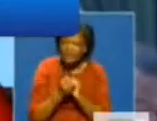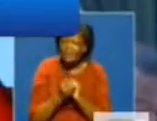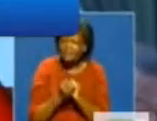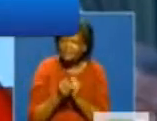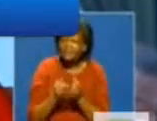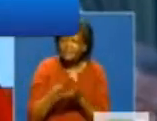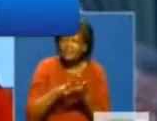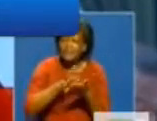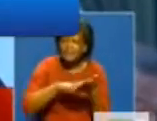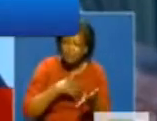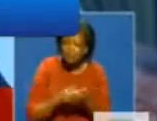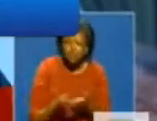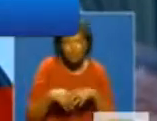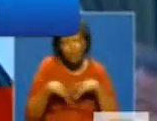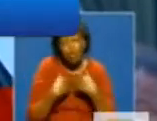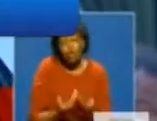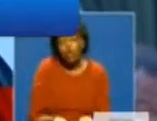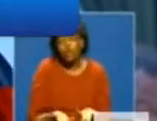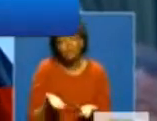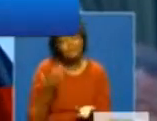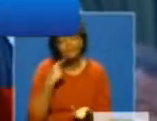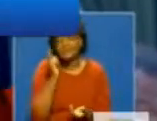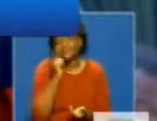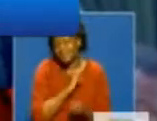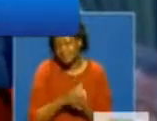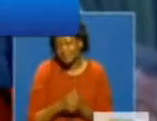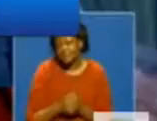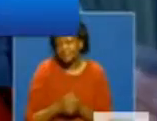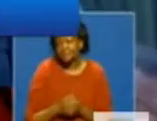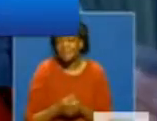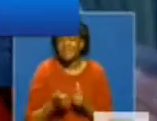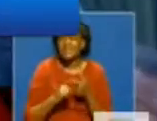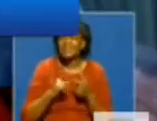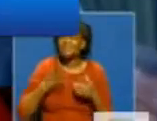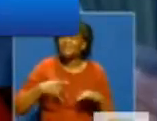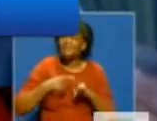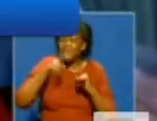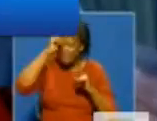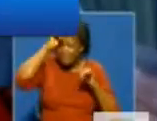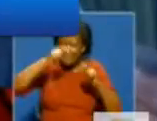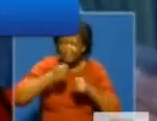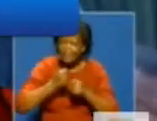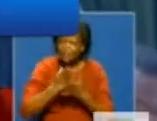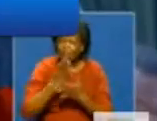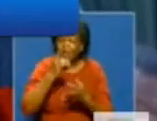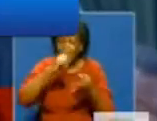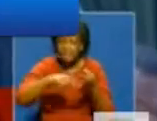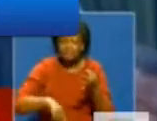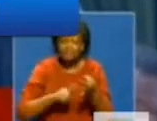structure or not, and I spoke to that earlier. Wanjiku must ensure, thirdly,